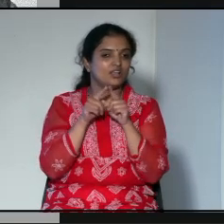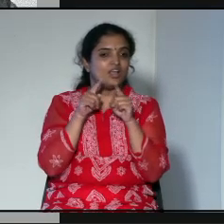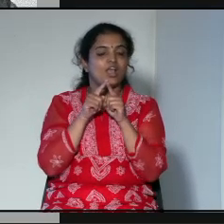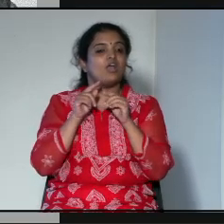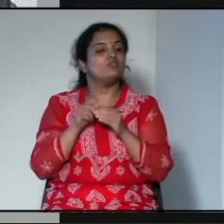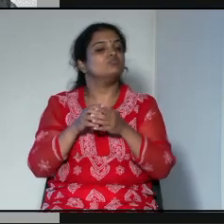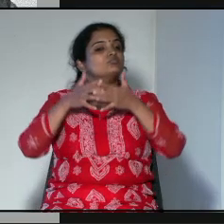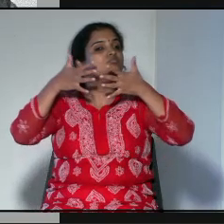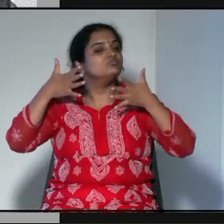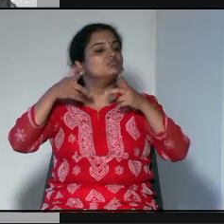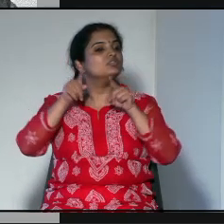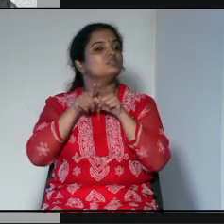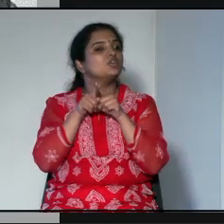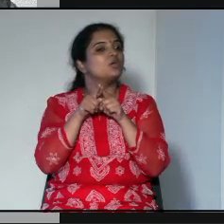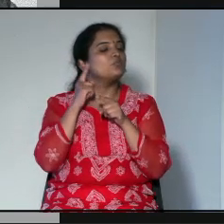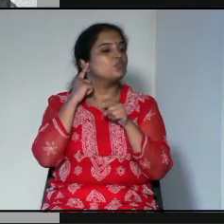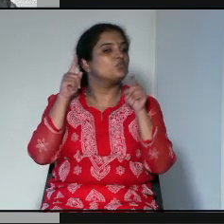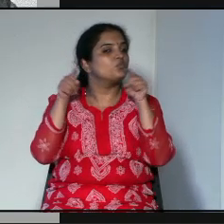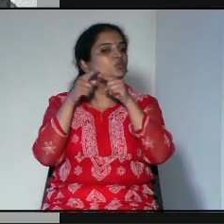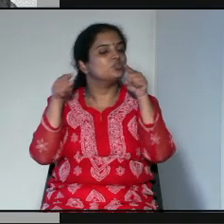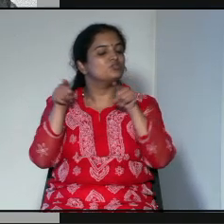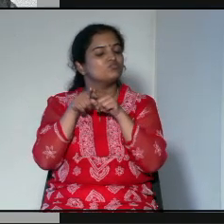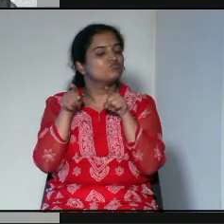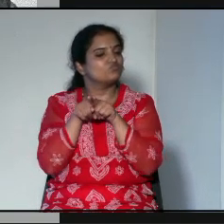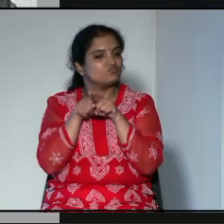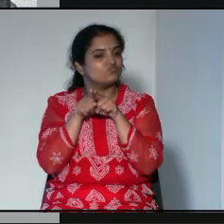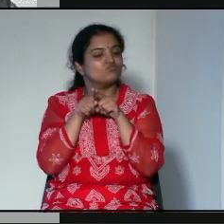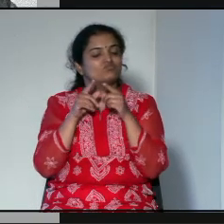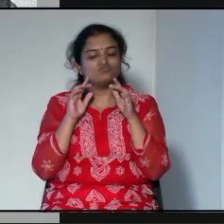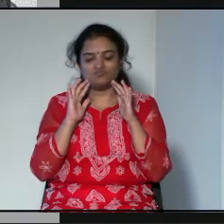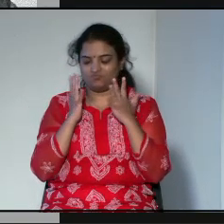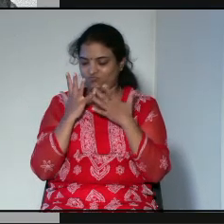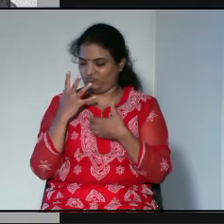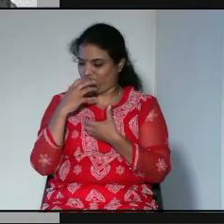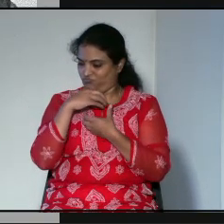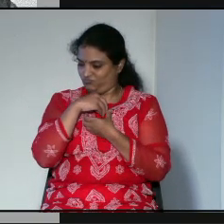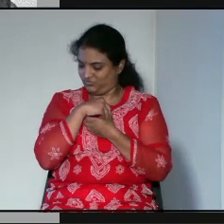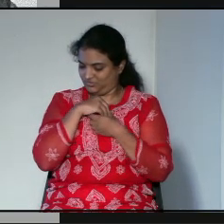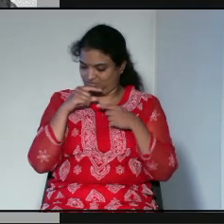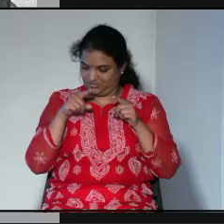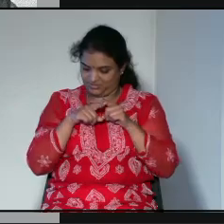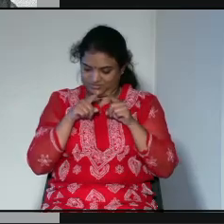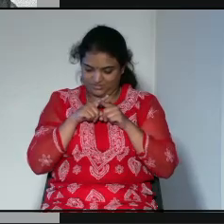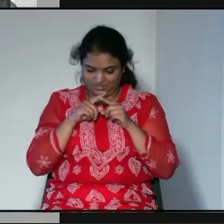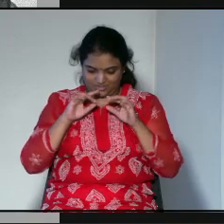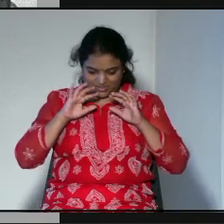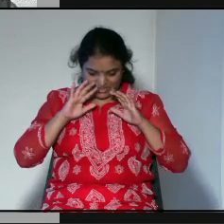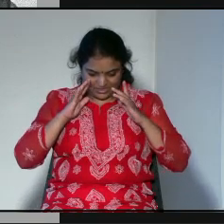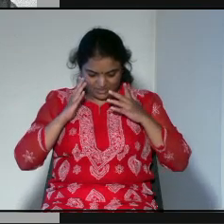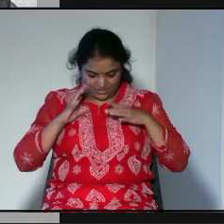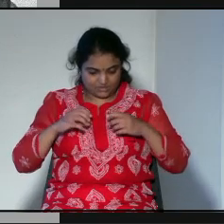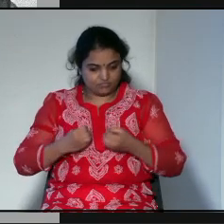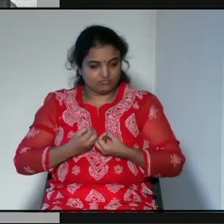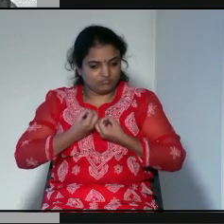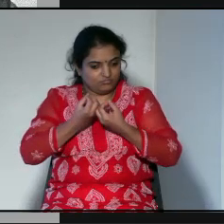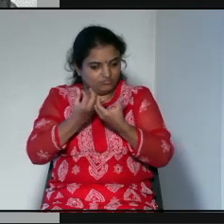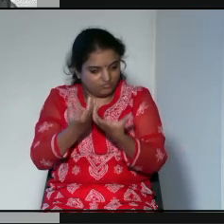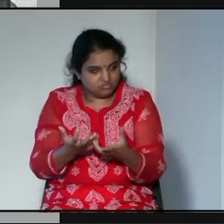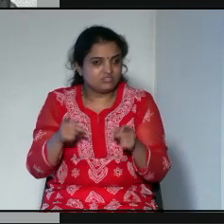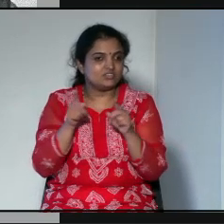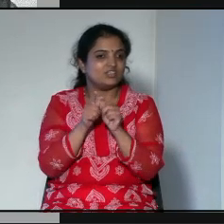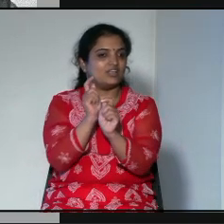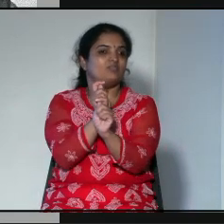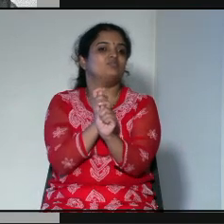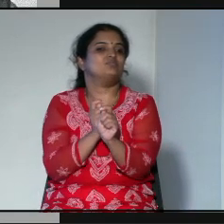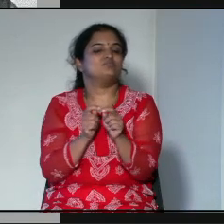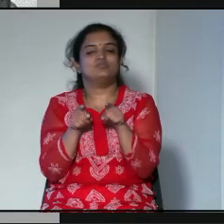of musicians became from now on an integral part of her sculptural repertoire. And I'll just take you through